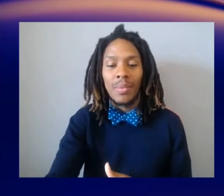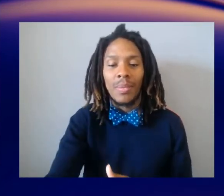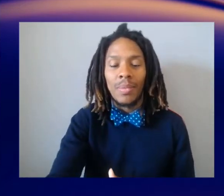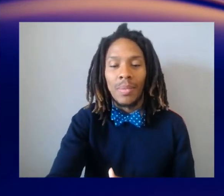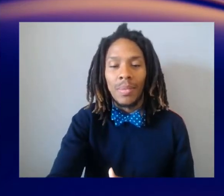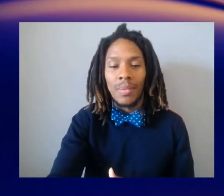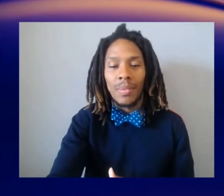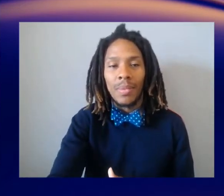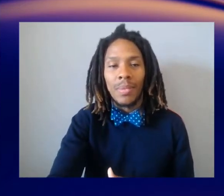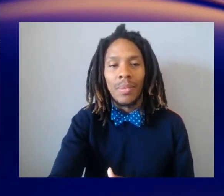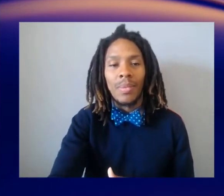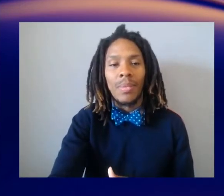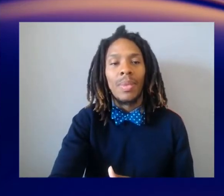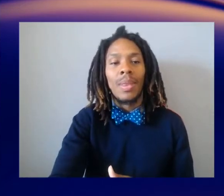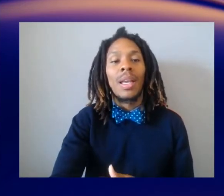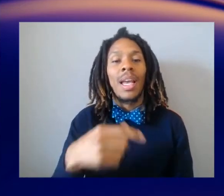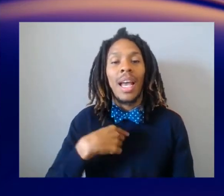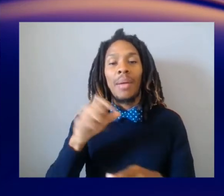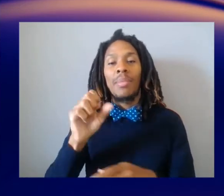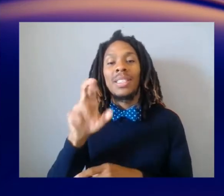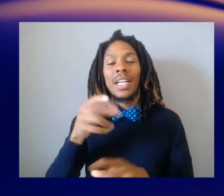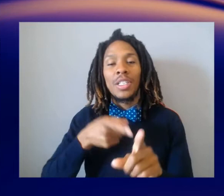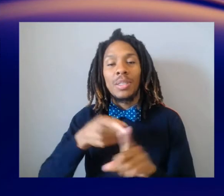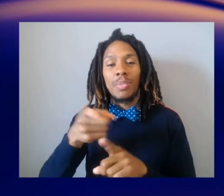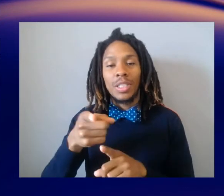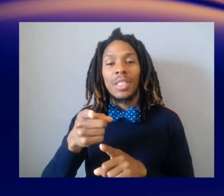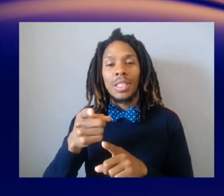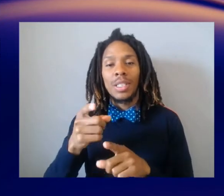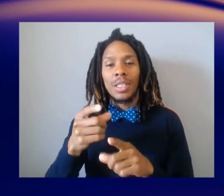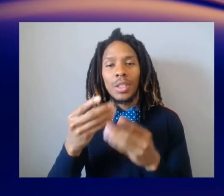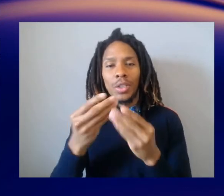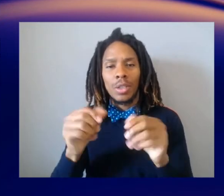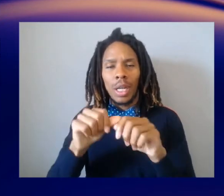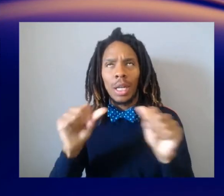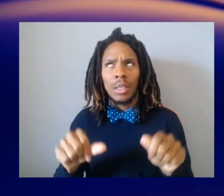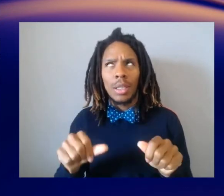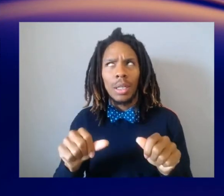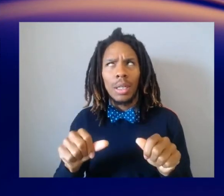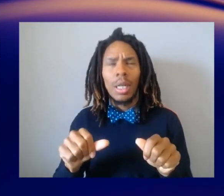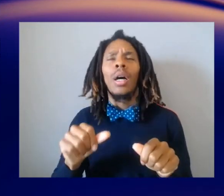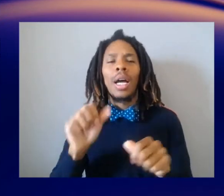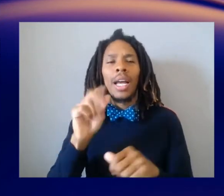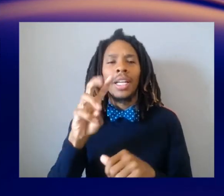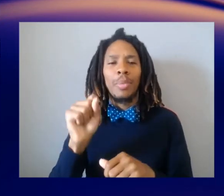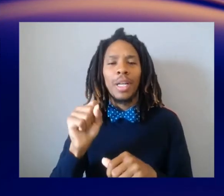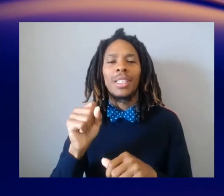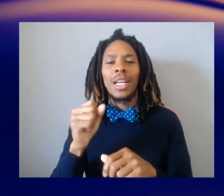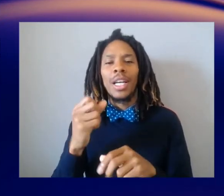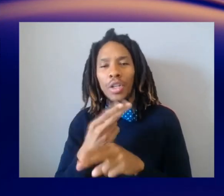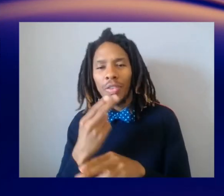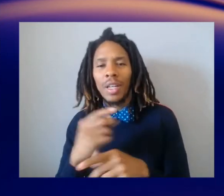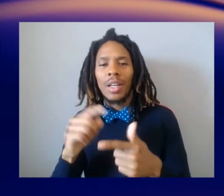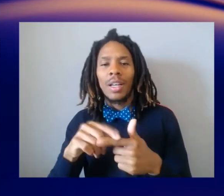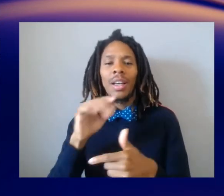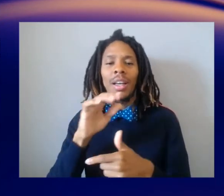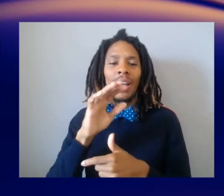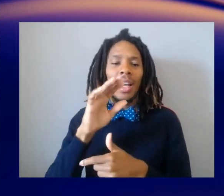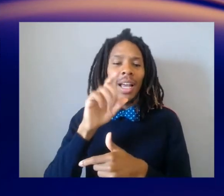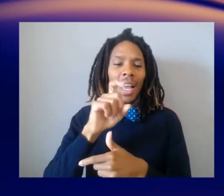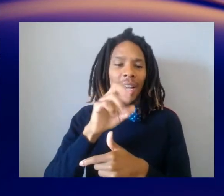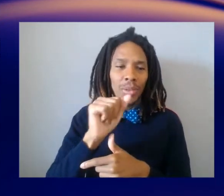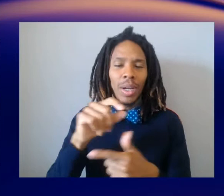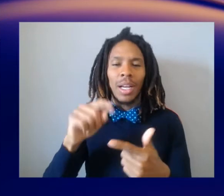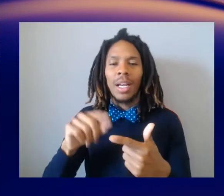Hallahan. I'm a senior specialist solutions architect with AWS Observability, covering Cloudwatch, X-Ray, Amazon Managed Prometheus, Grafana, and